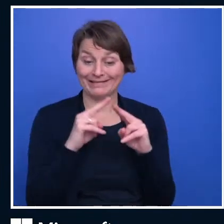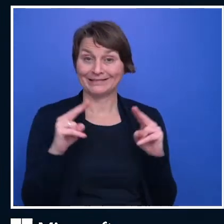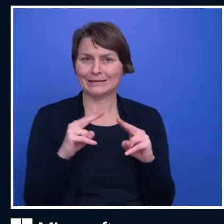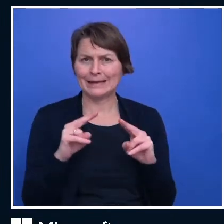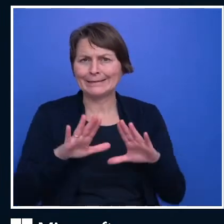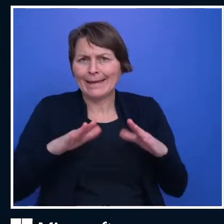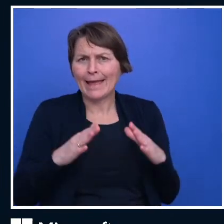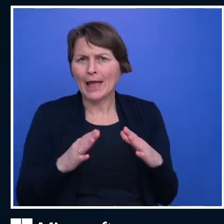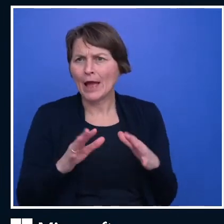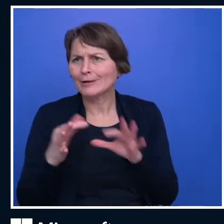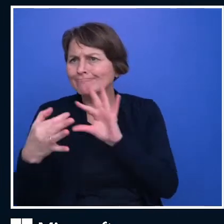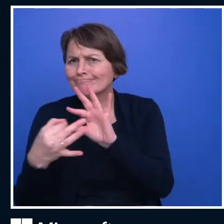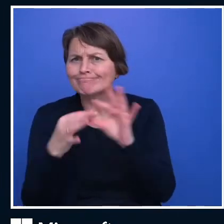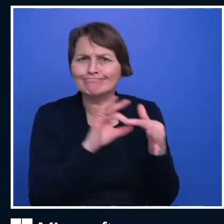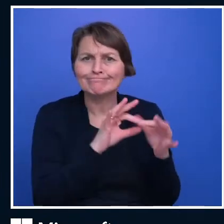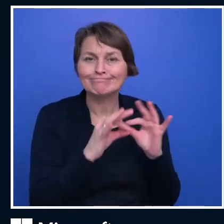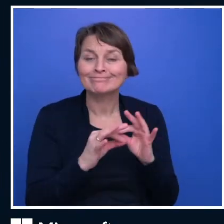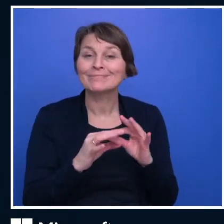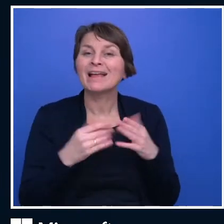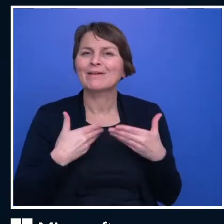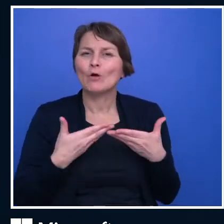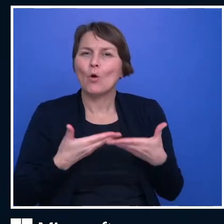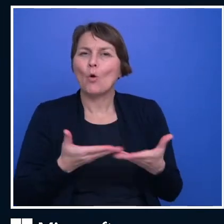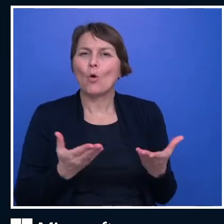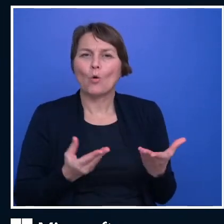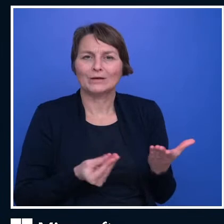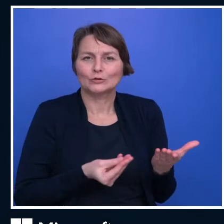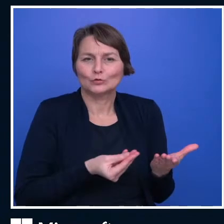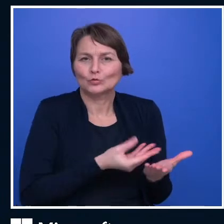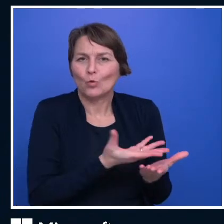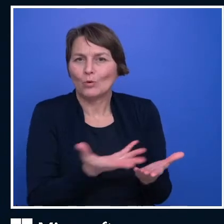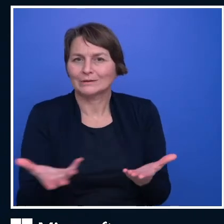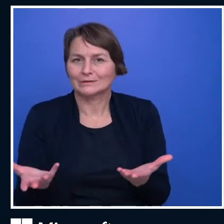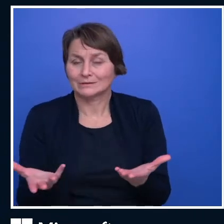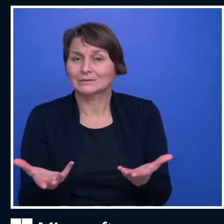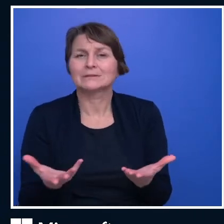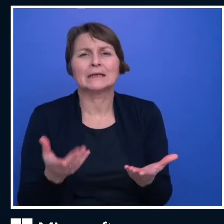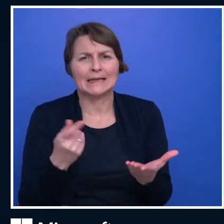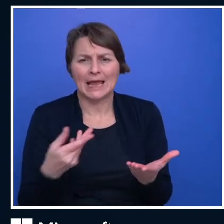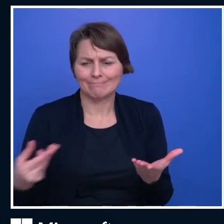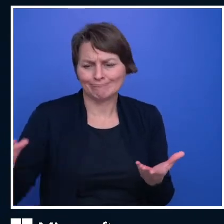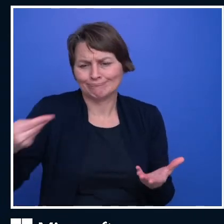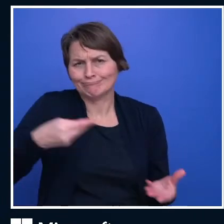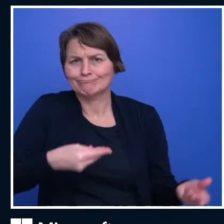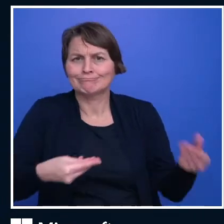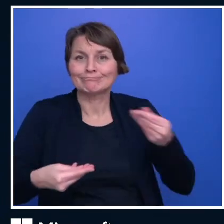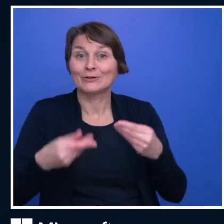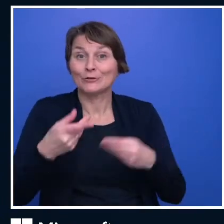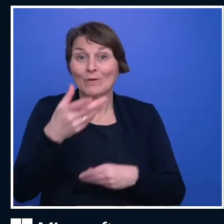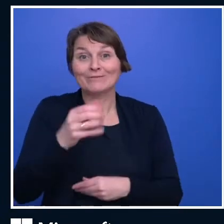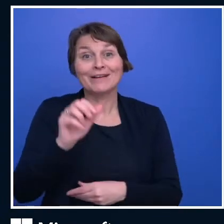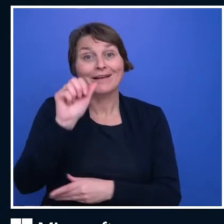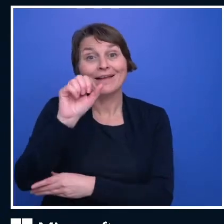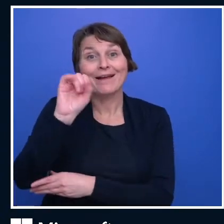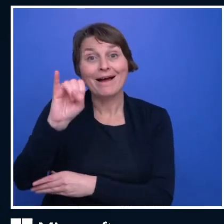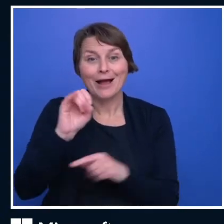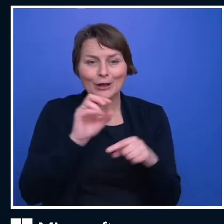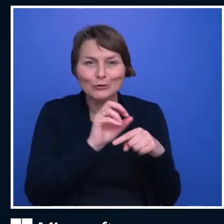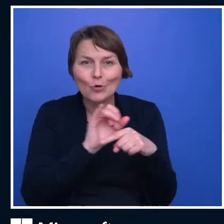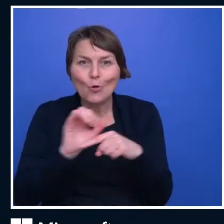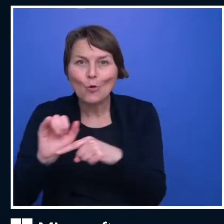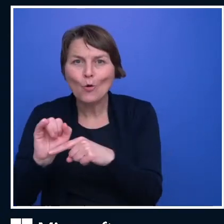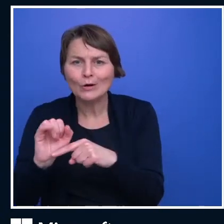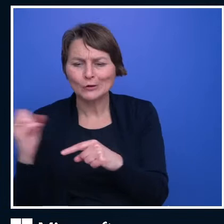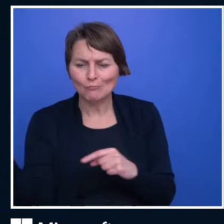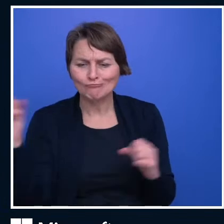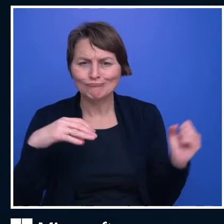open source is a great way of contributing to AI code that you already have. But if you're working on research projects, then